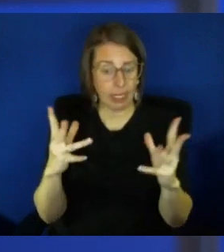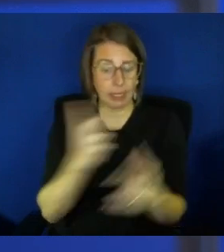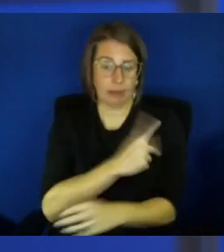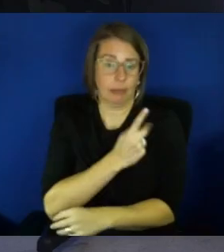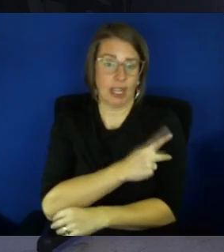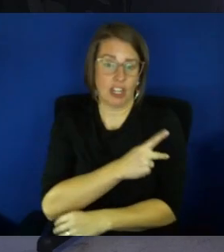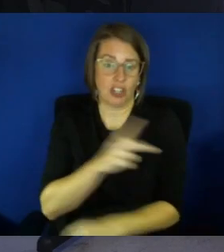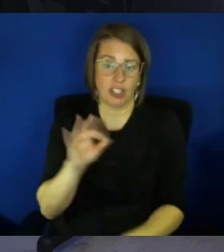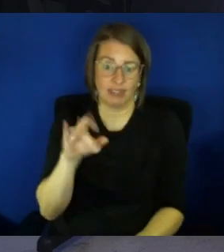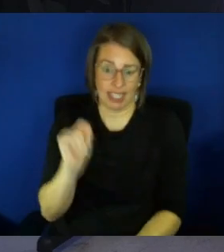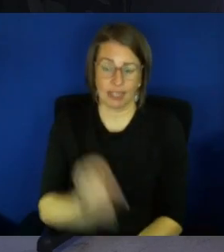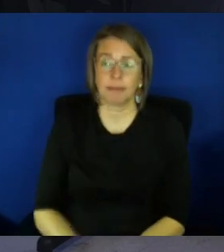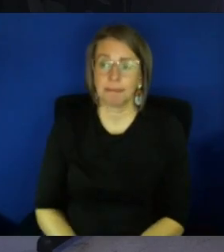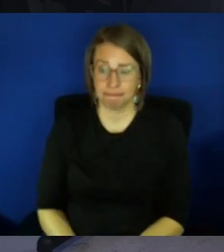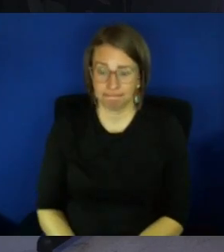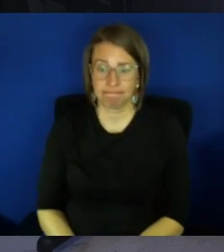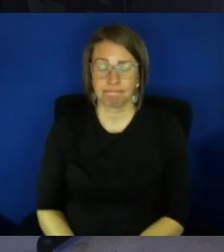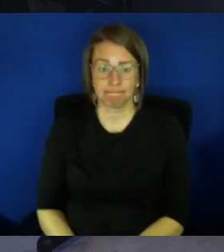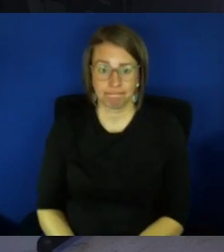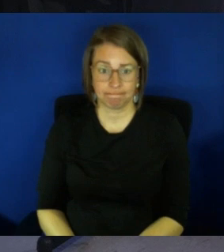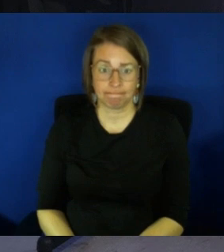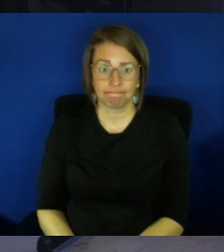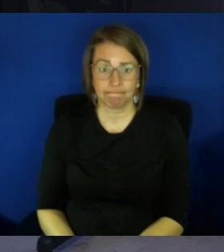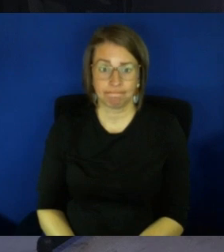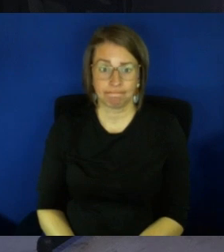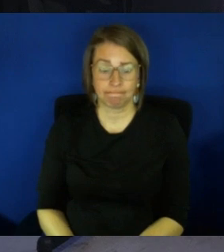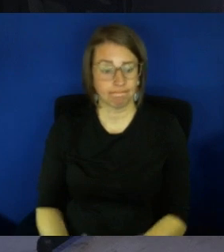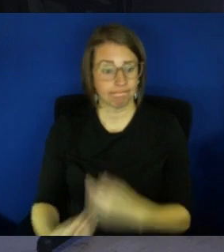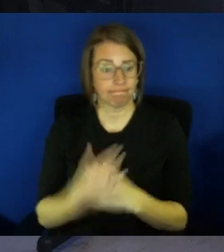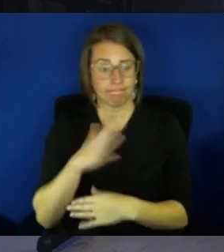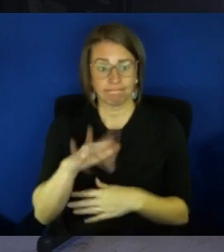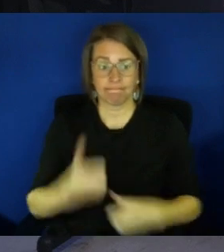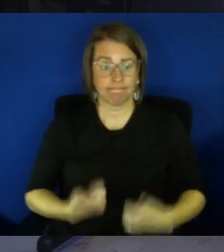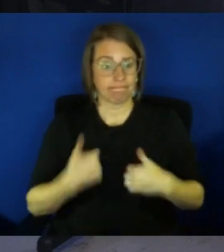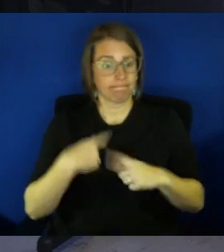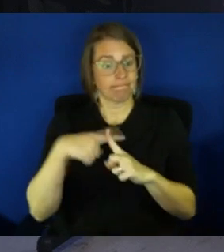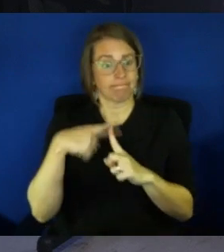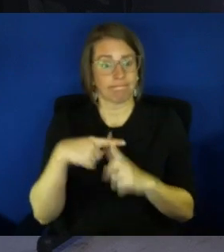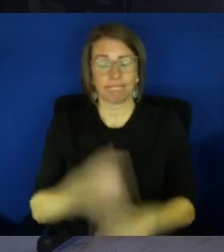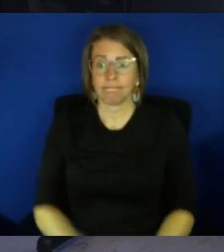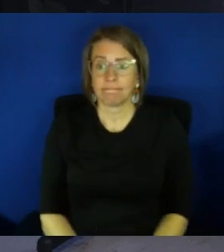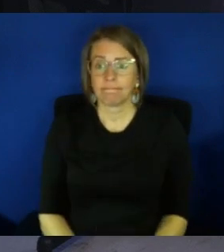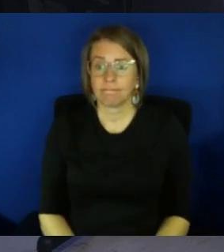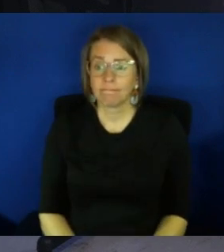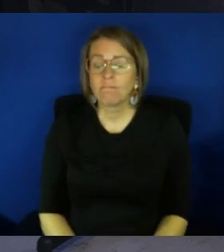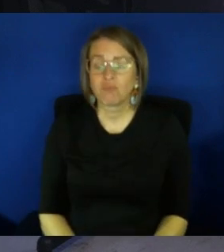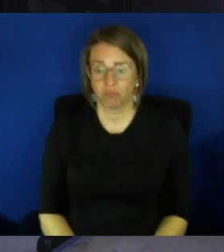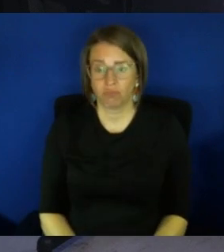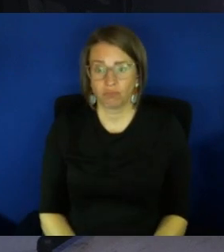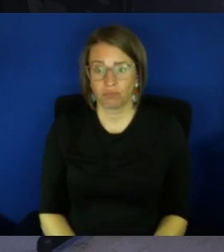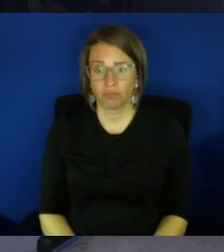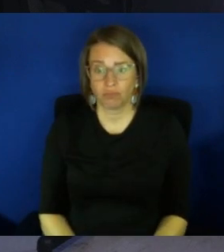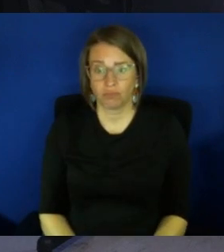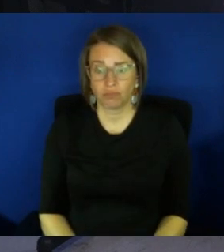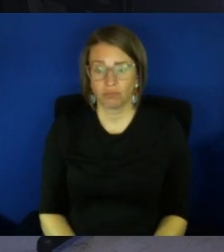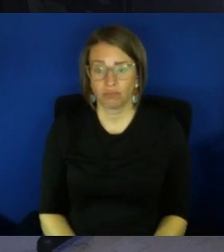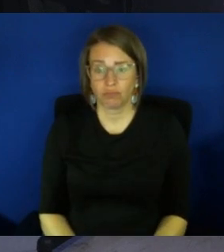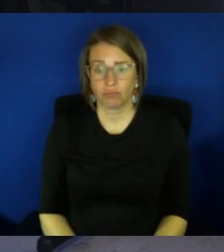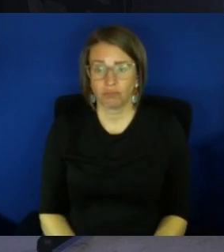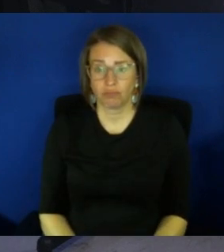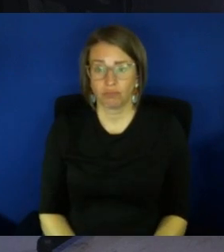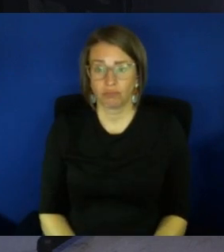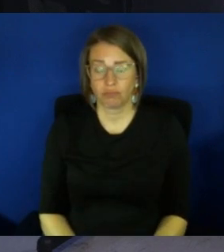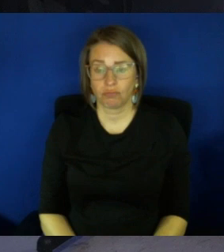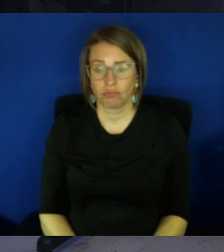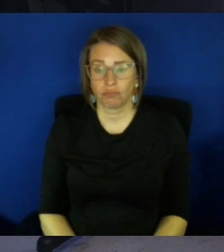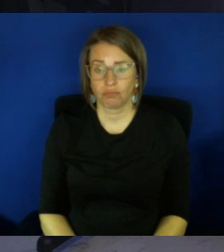Yeah. Well, what a difference that makes in your life. It right? does. Oh It my just- gosh, the ability to walk. To your point, we are so dependent on